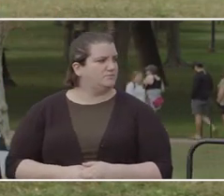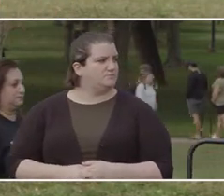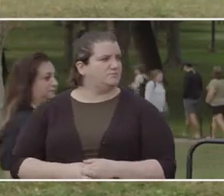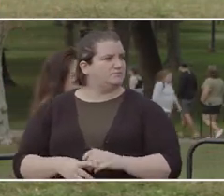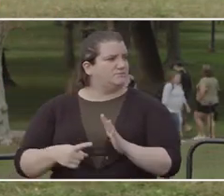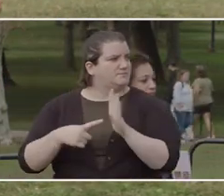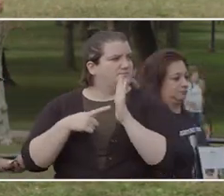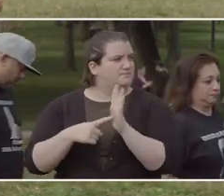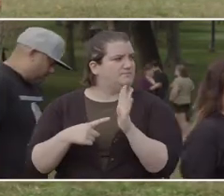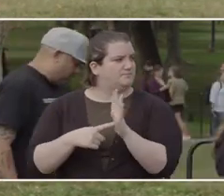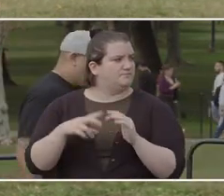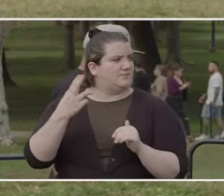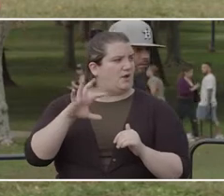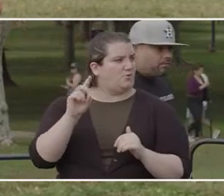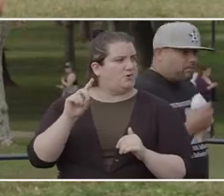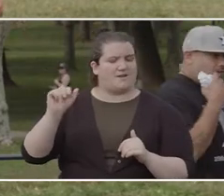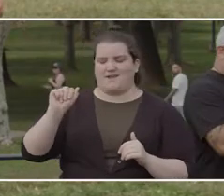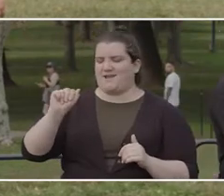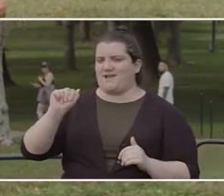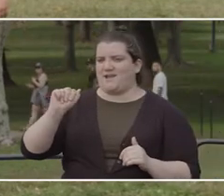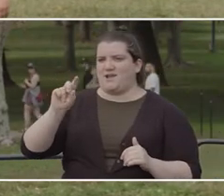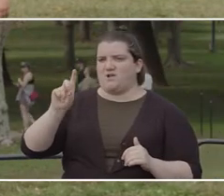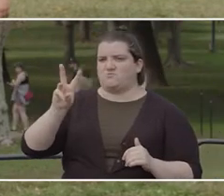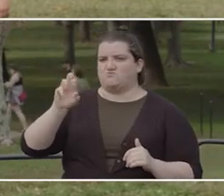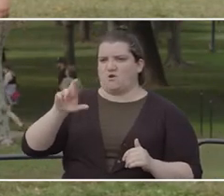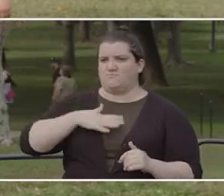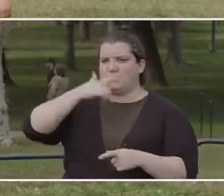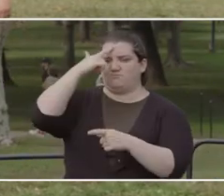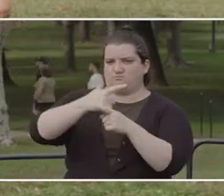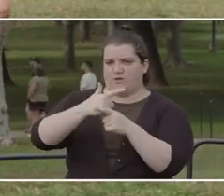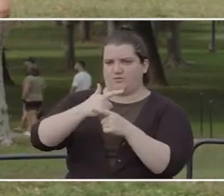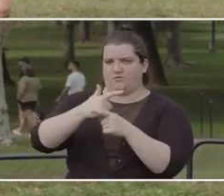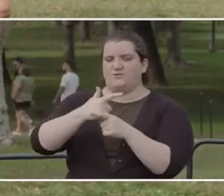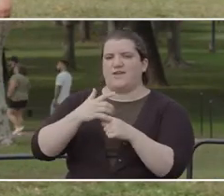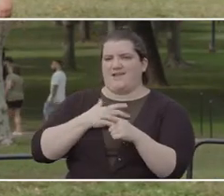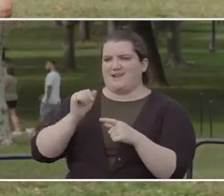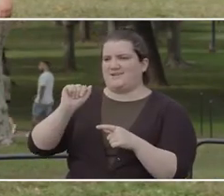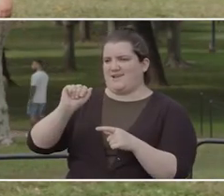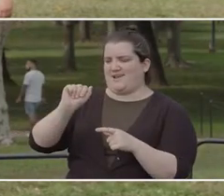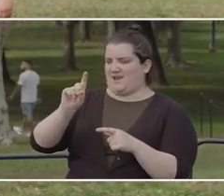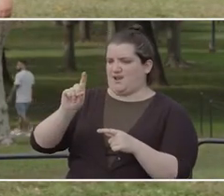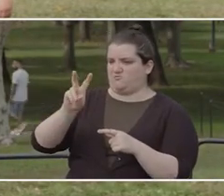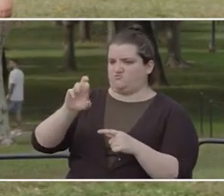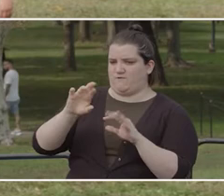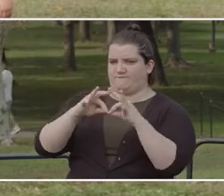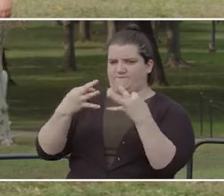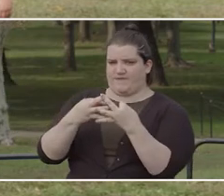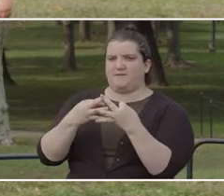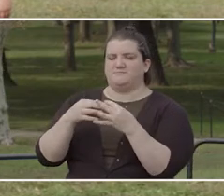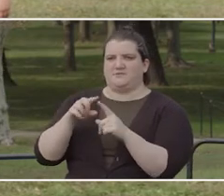1963-65. On behalf of Howard Atwater, my brother, and the Atwater family, Vietnam vet.